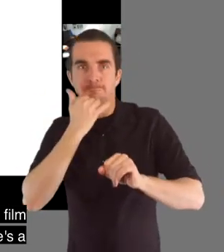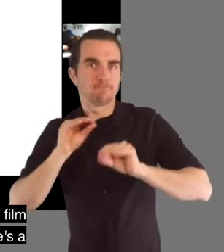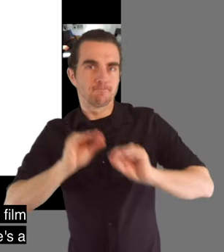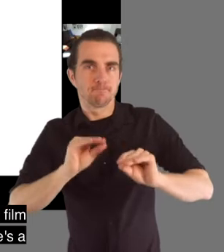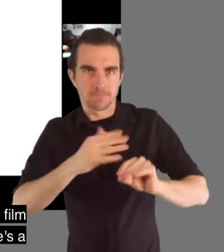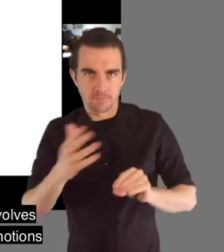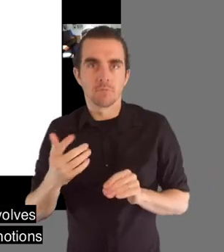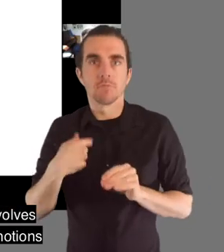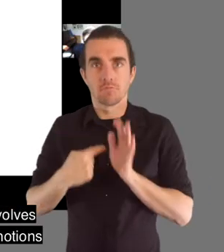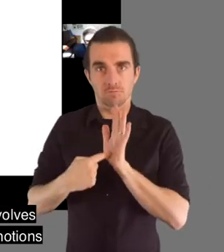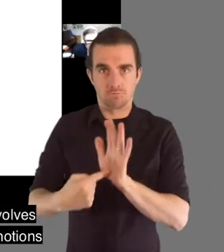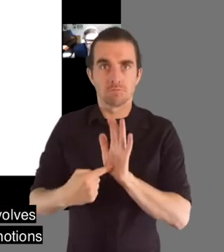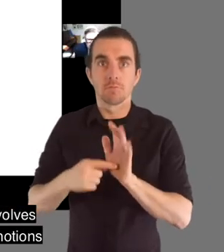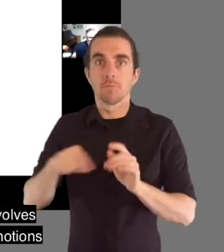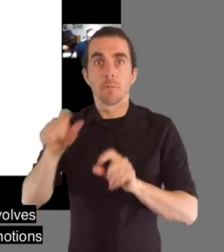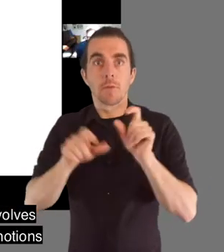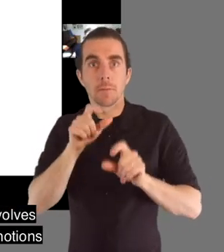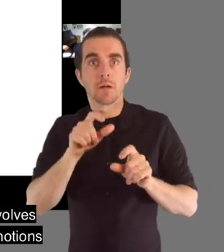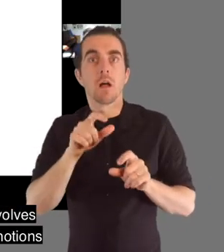sort of fatalism of belief which